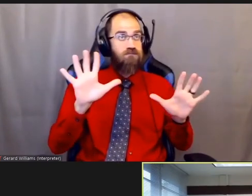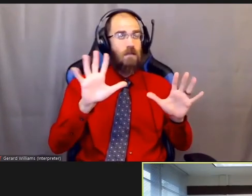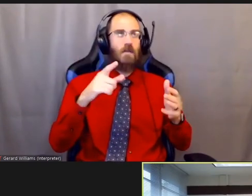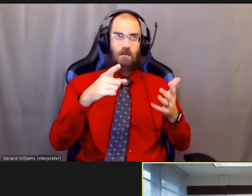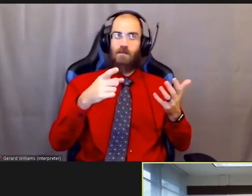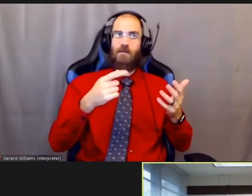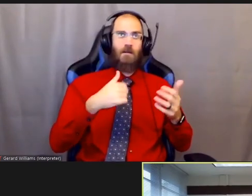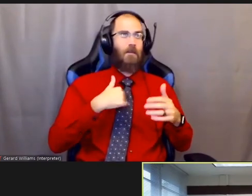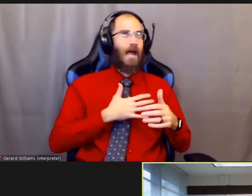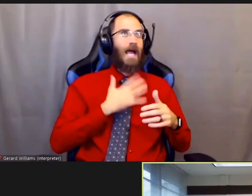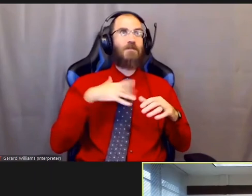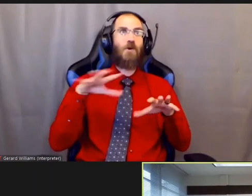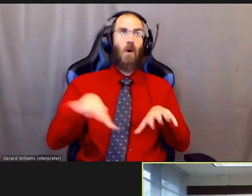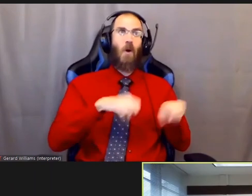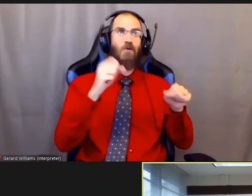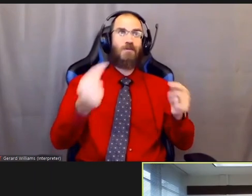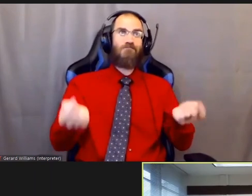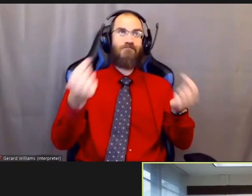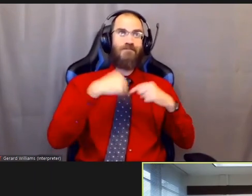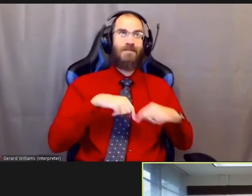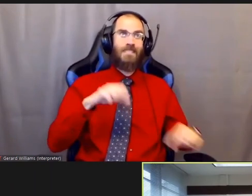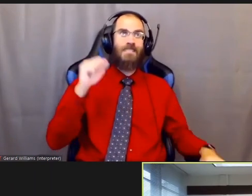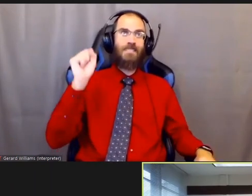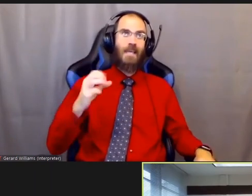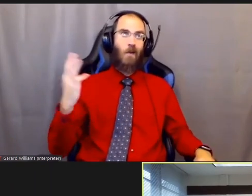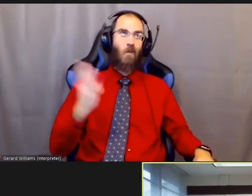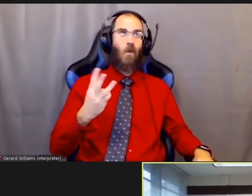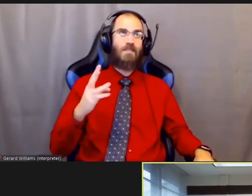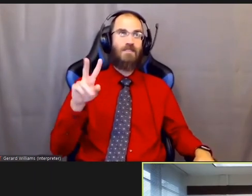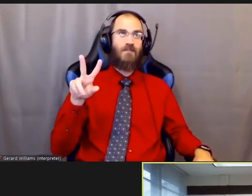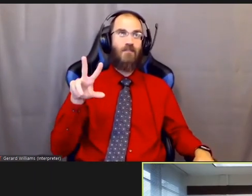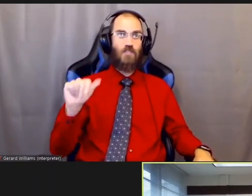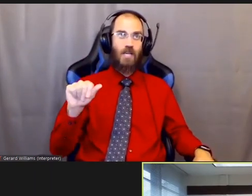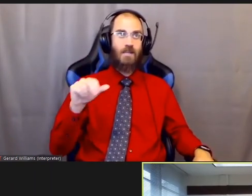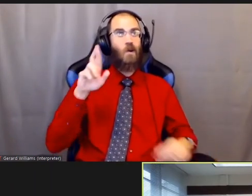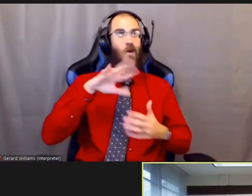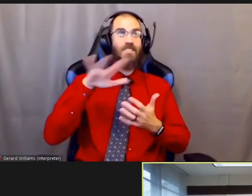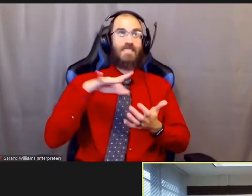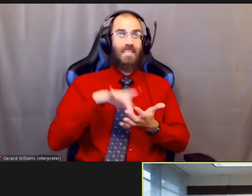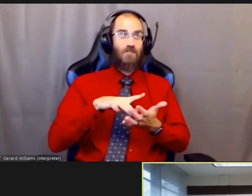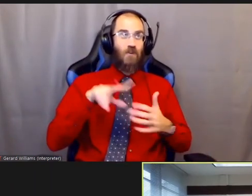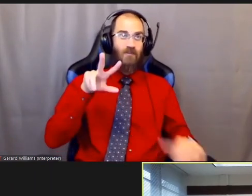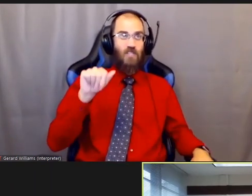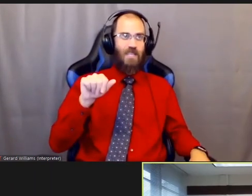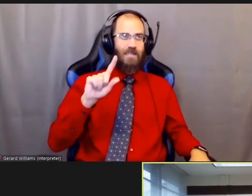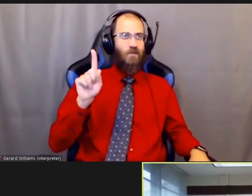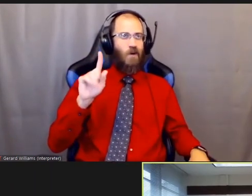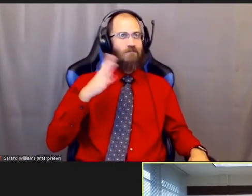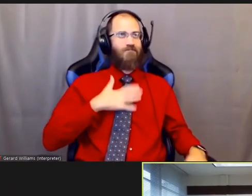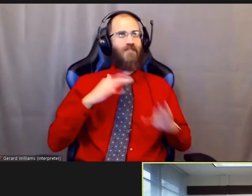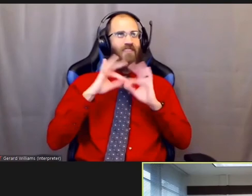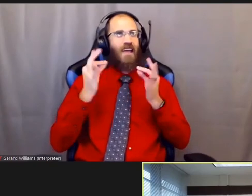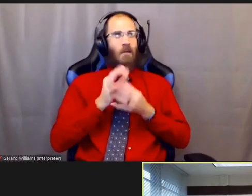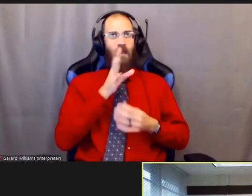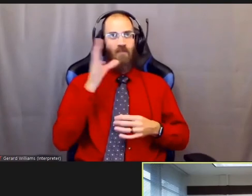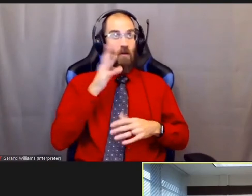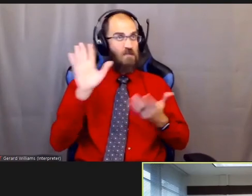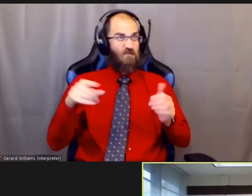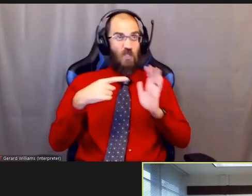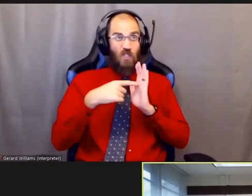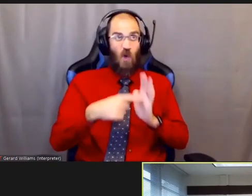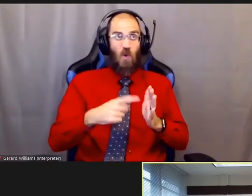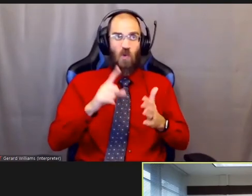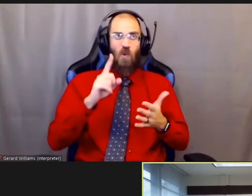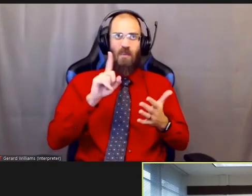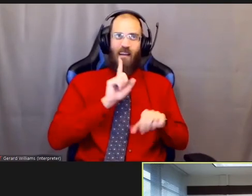here in southwestern Virginia or central Virginia, where the family farm is, to show you what we're really